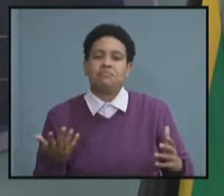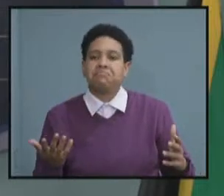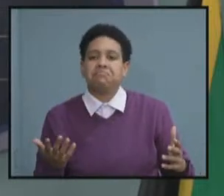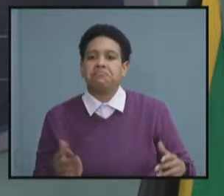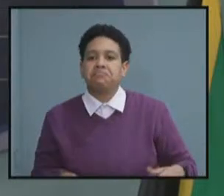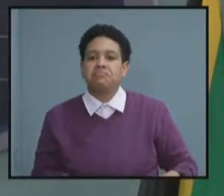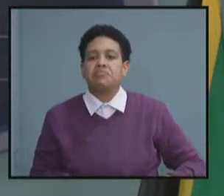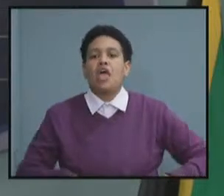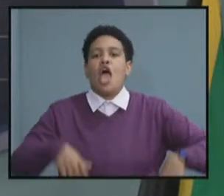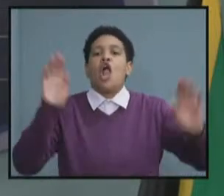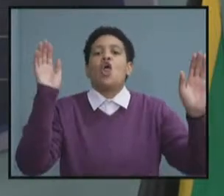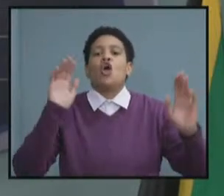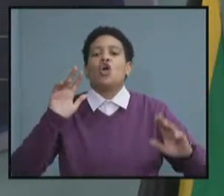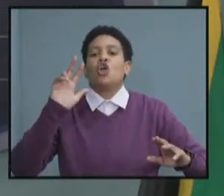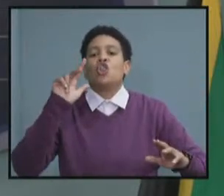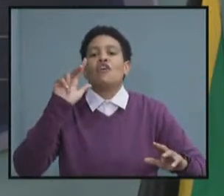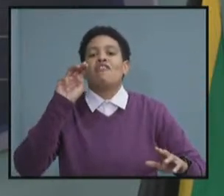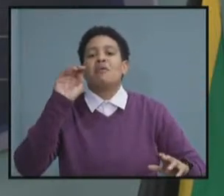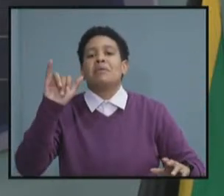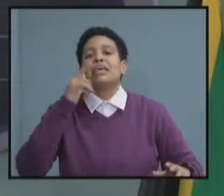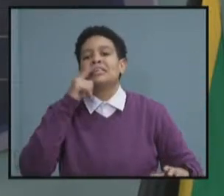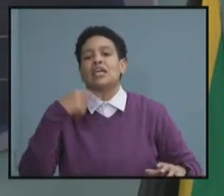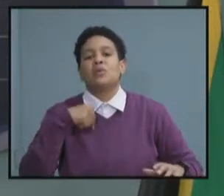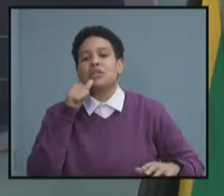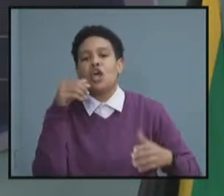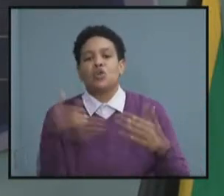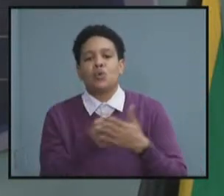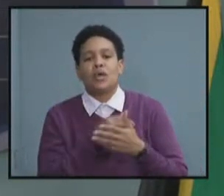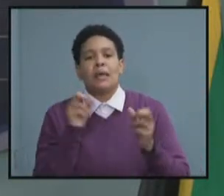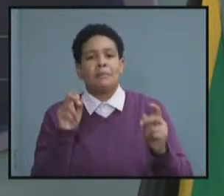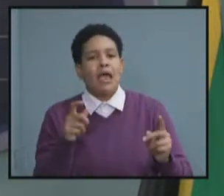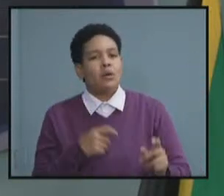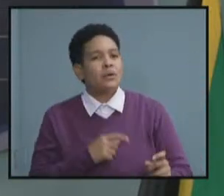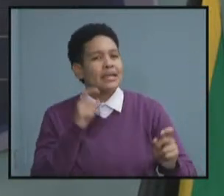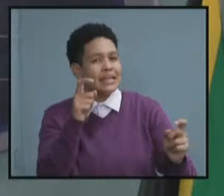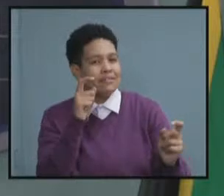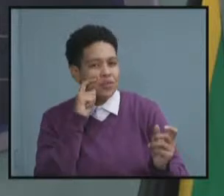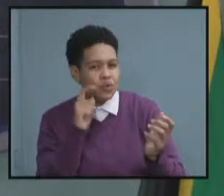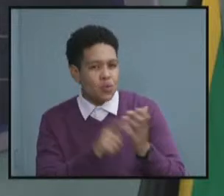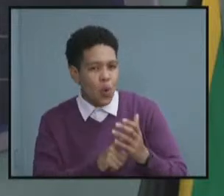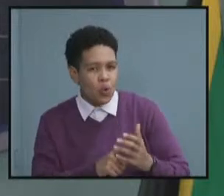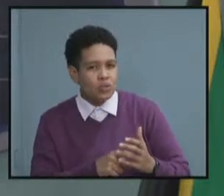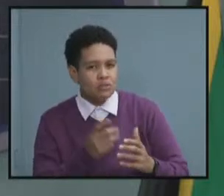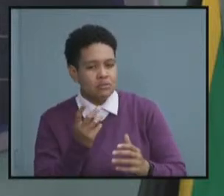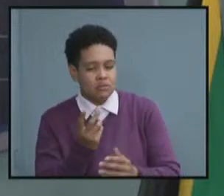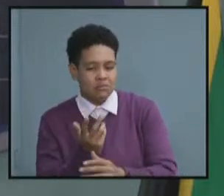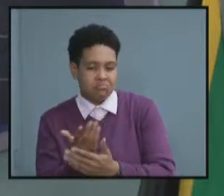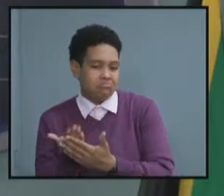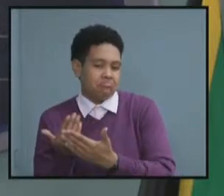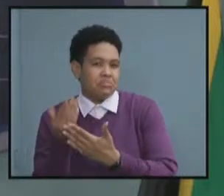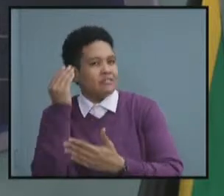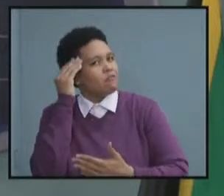on the 31st of May say we're not renewing, is to give the public the